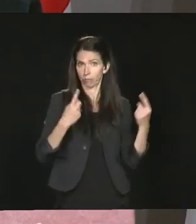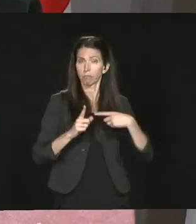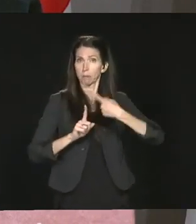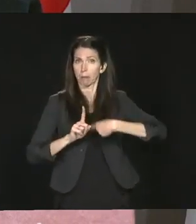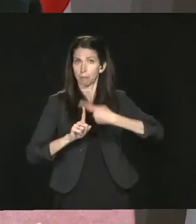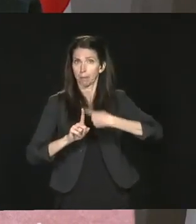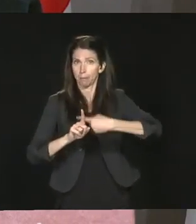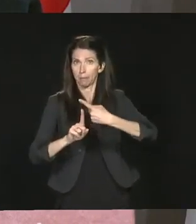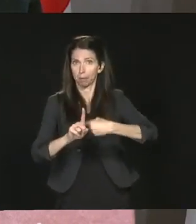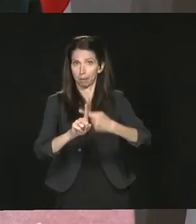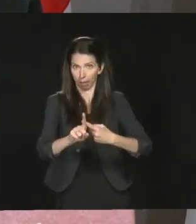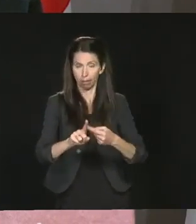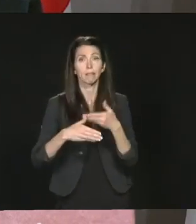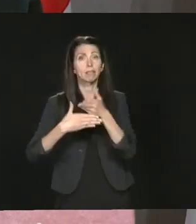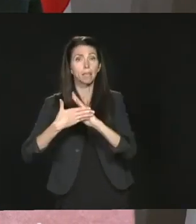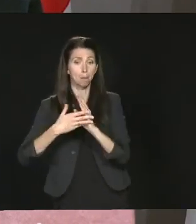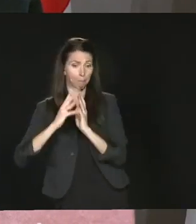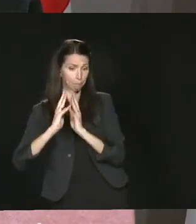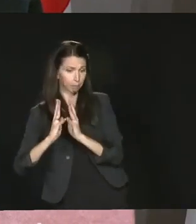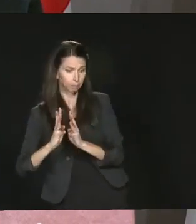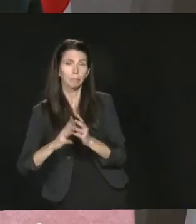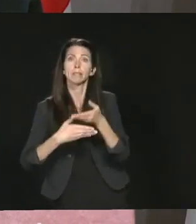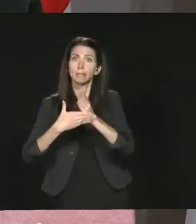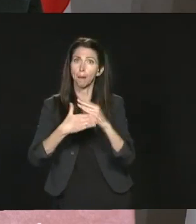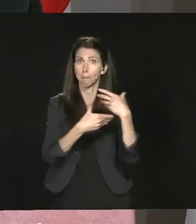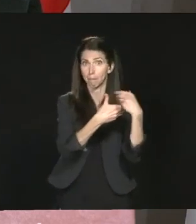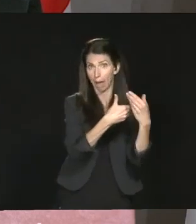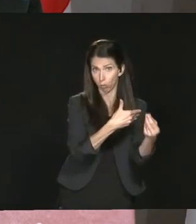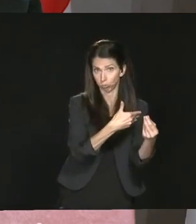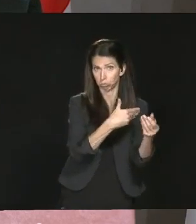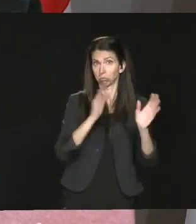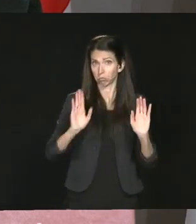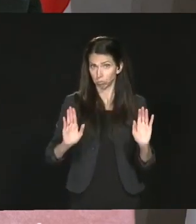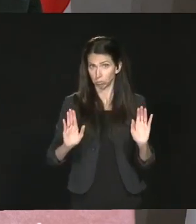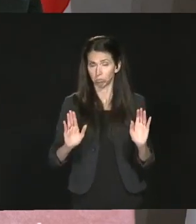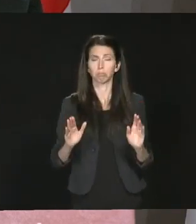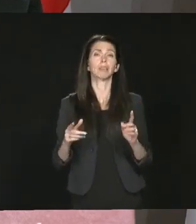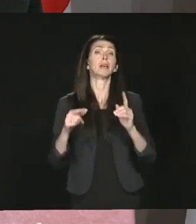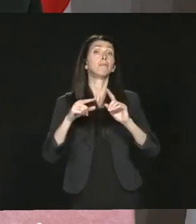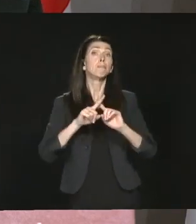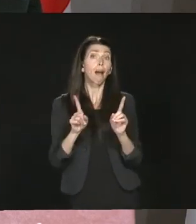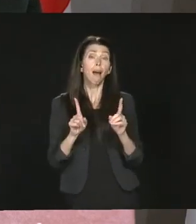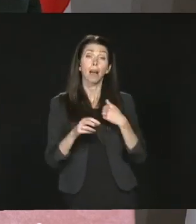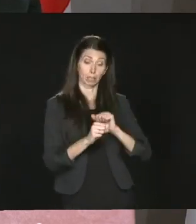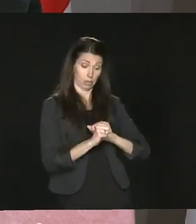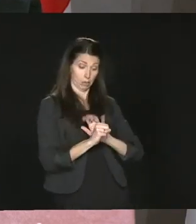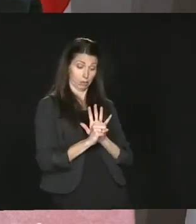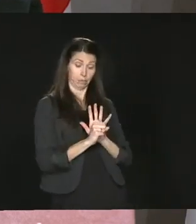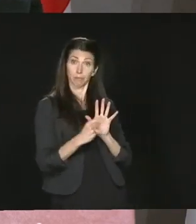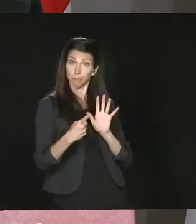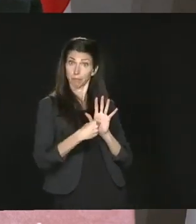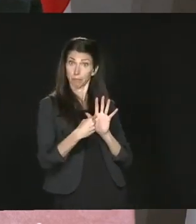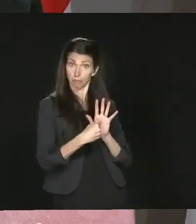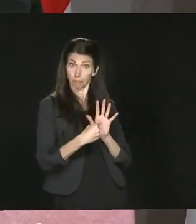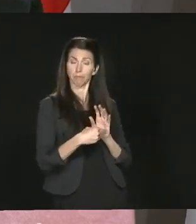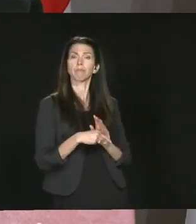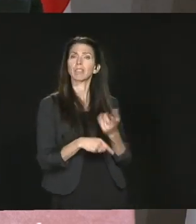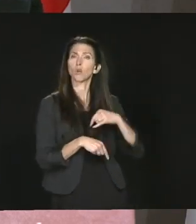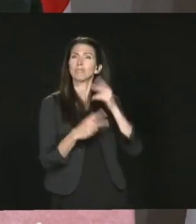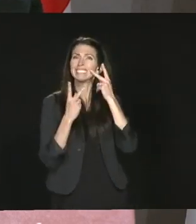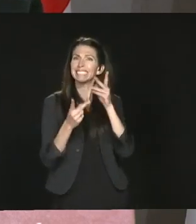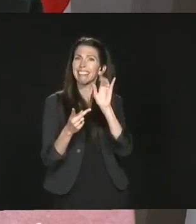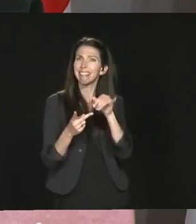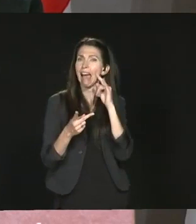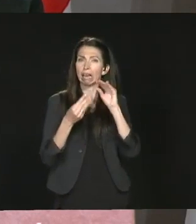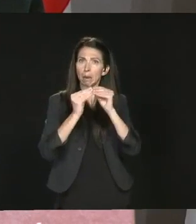our federal institutions. As a result of work done during this pandemic, we have seen that number of 14,000 reduced in the